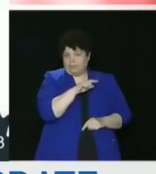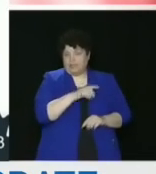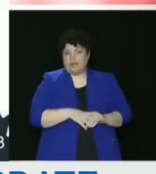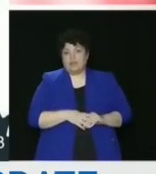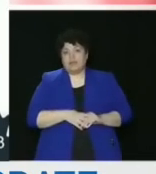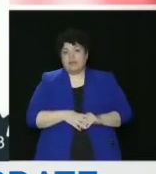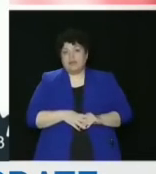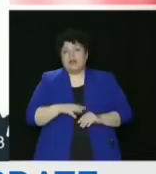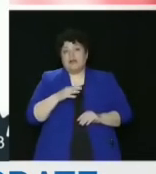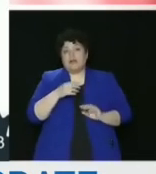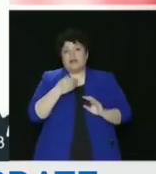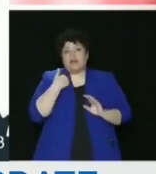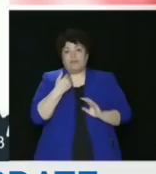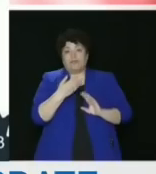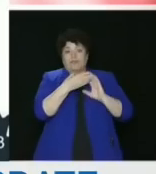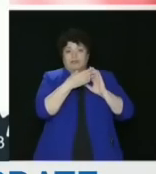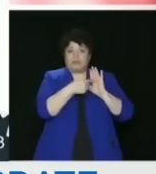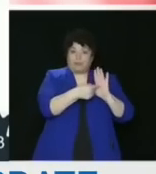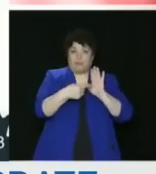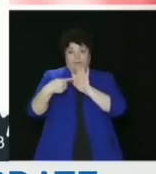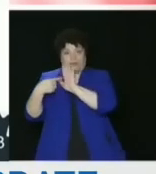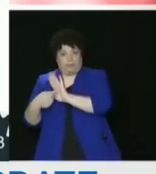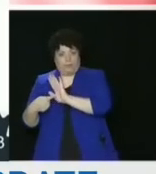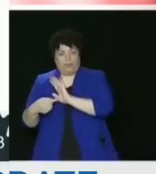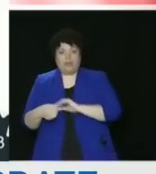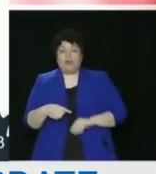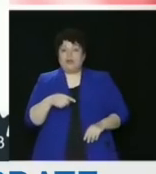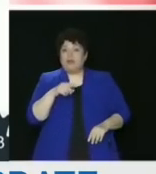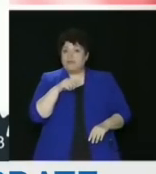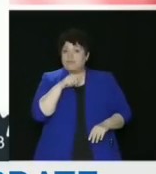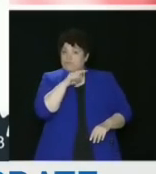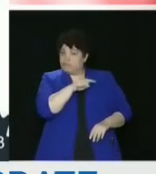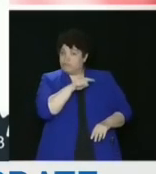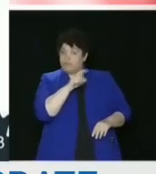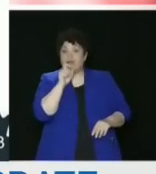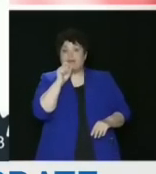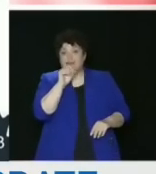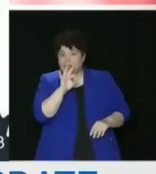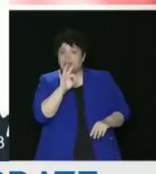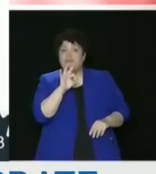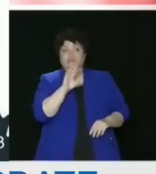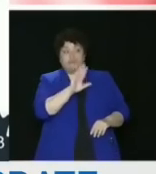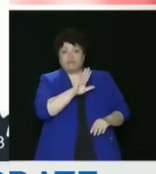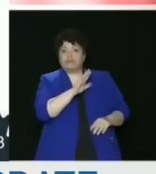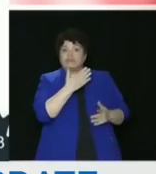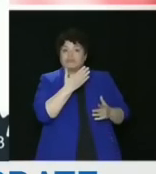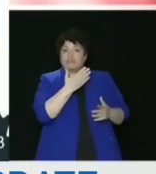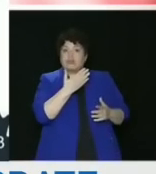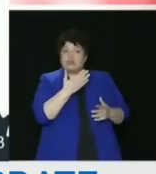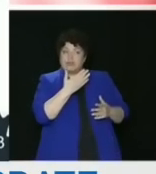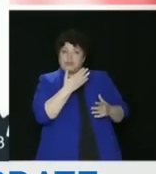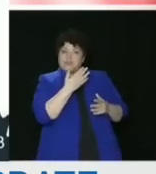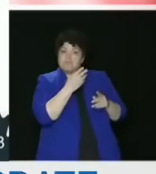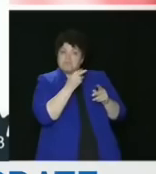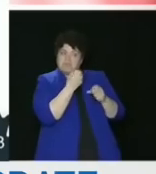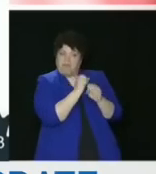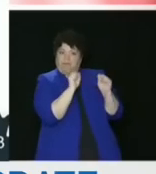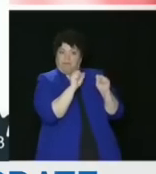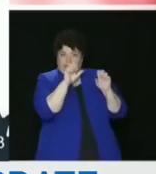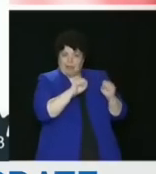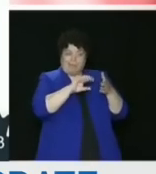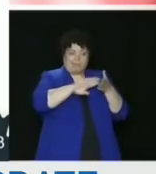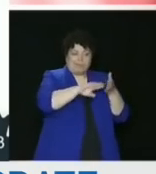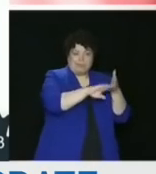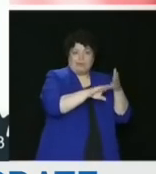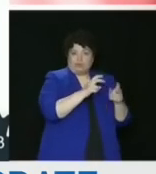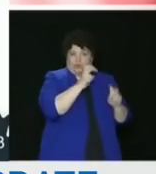Two scenarios shown, including one in which we could safely lift restrictions without overwhelming hospital capacity,